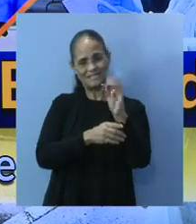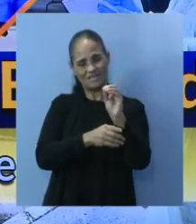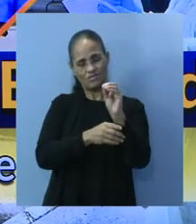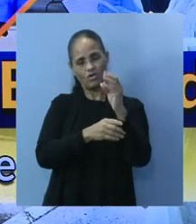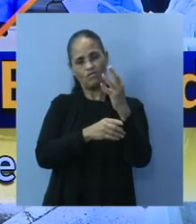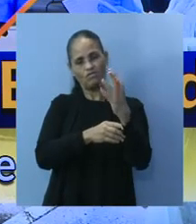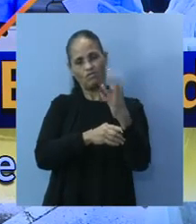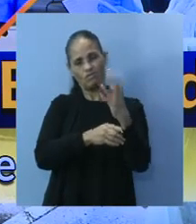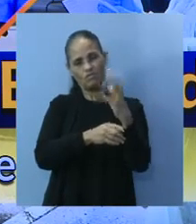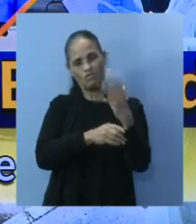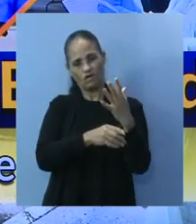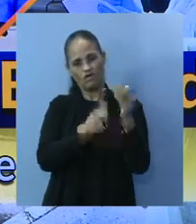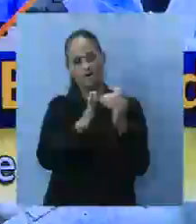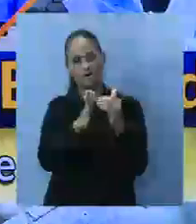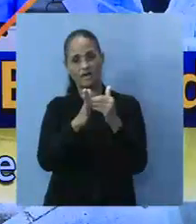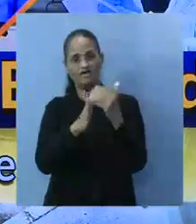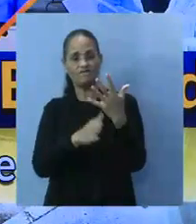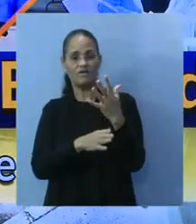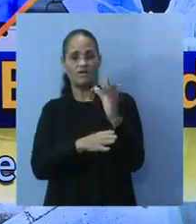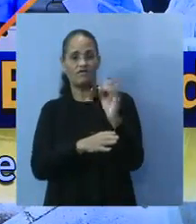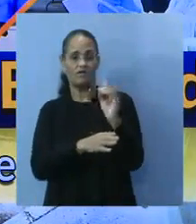504-6045. Again,